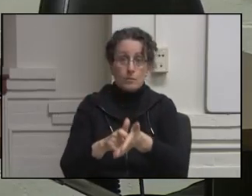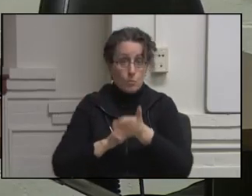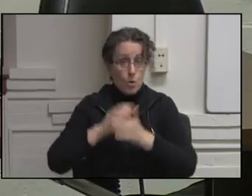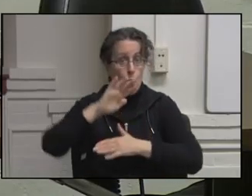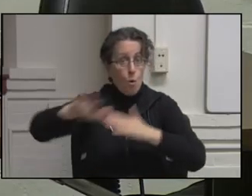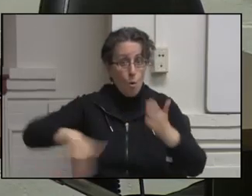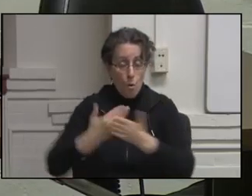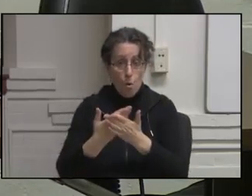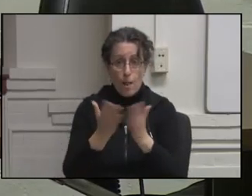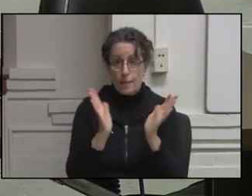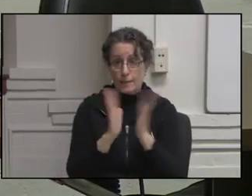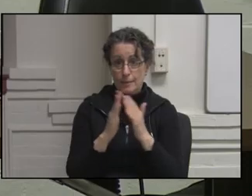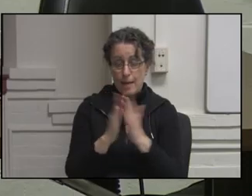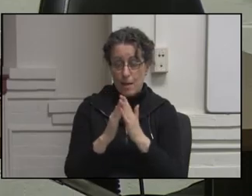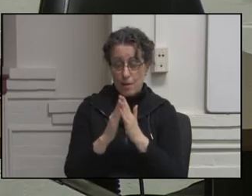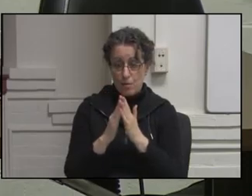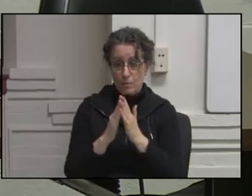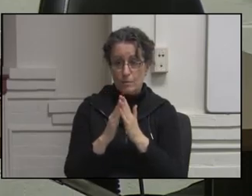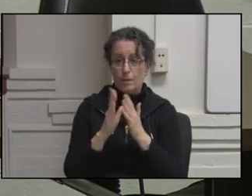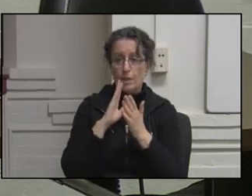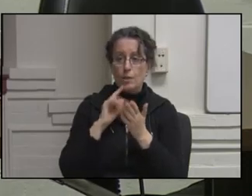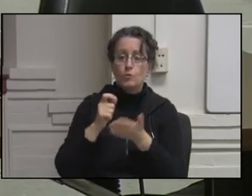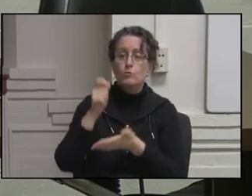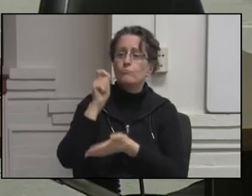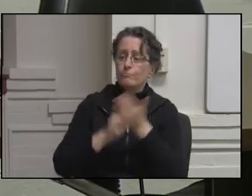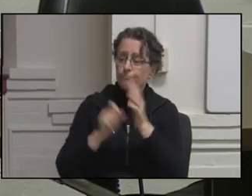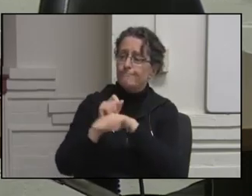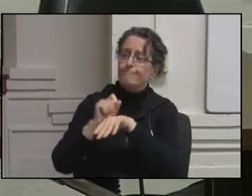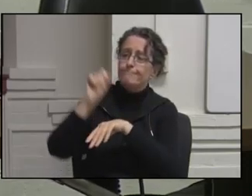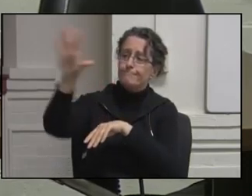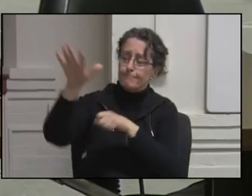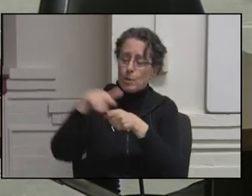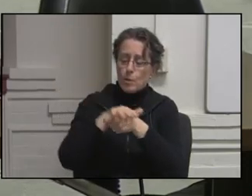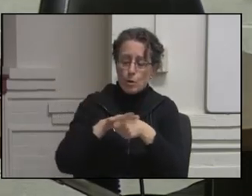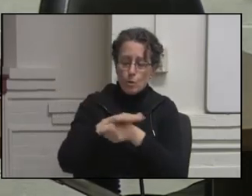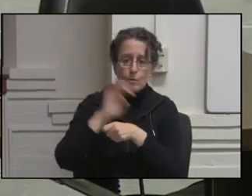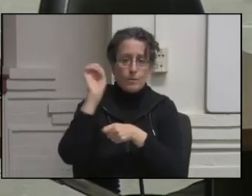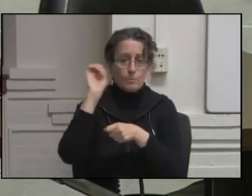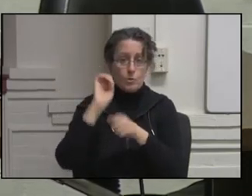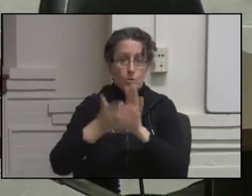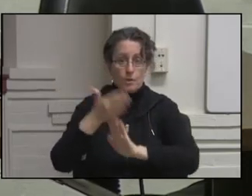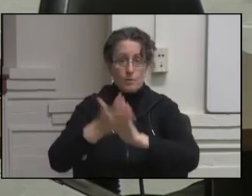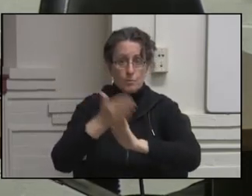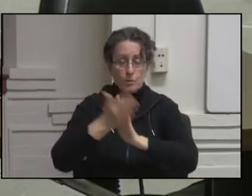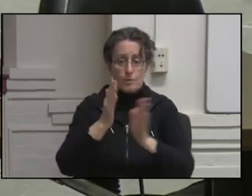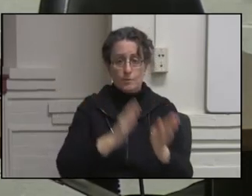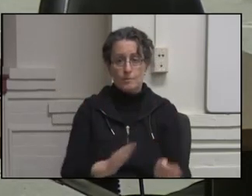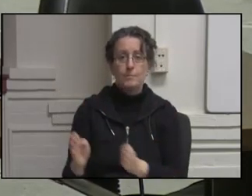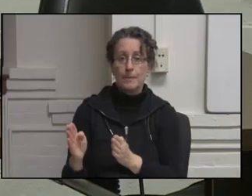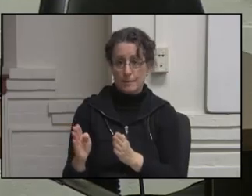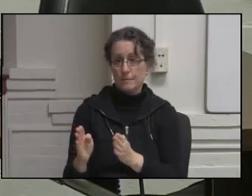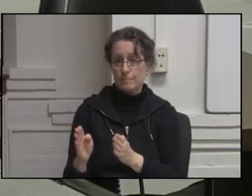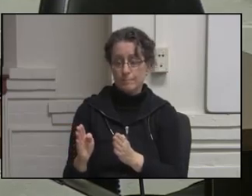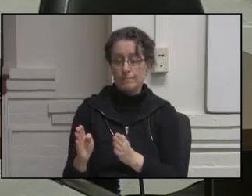to submit a local emergency operations plan to the state.